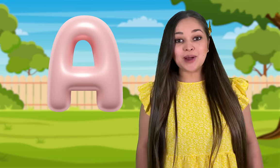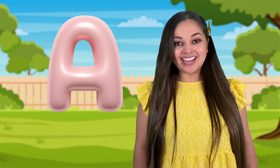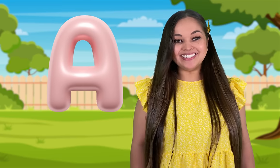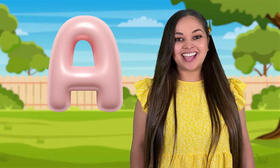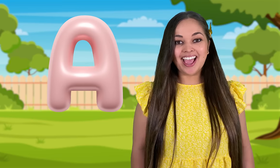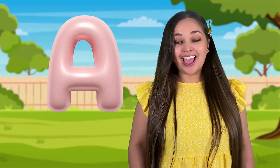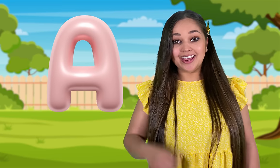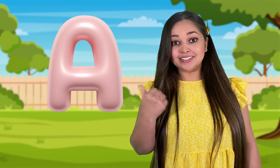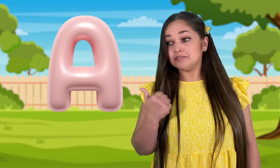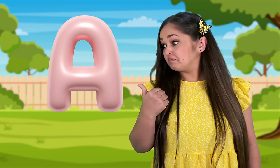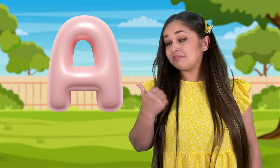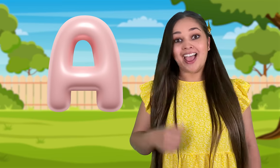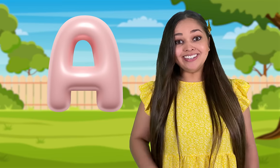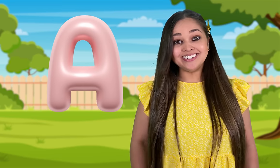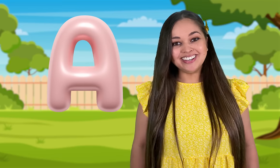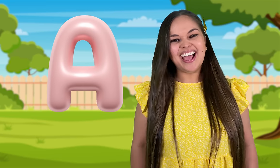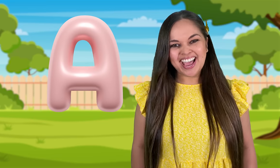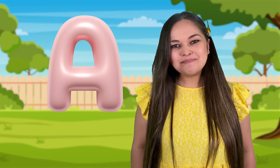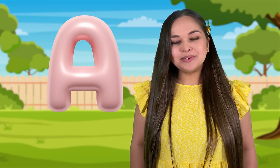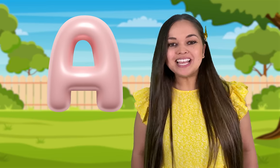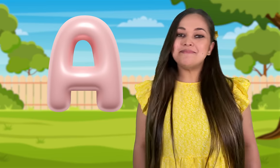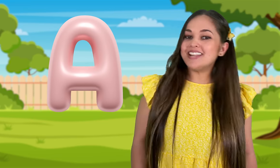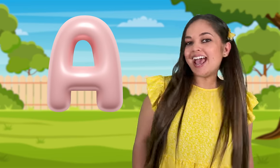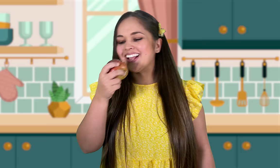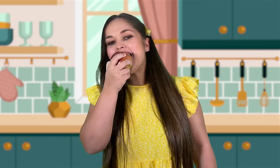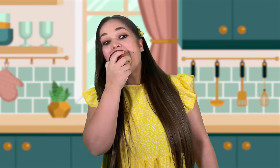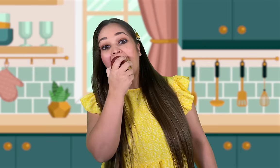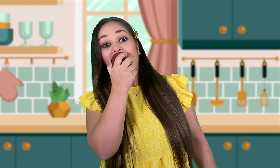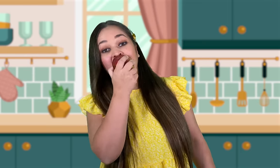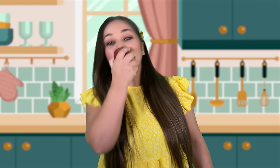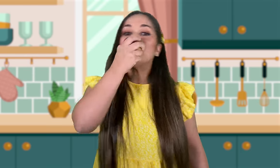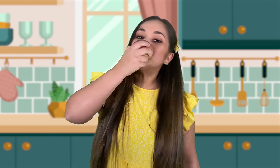to eat, eat, eat apples and